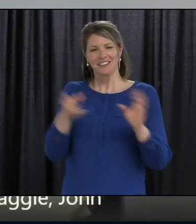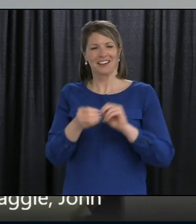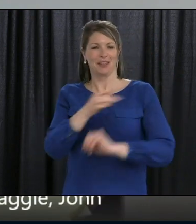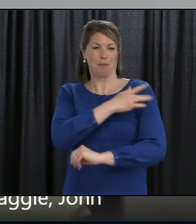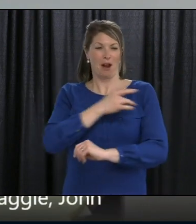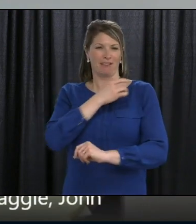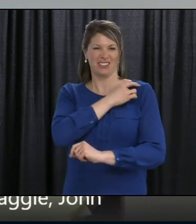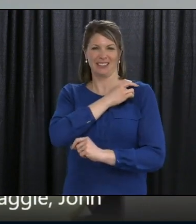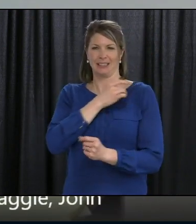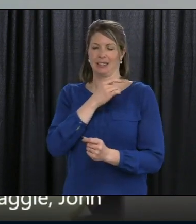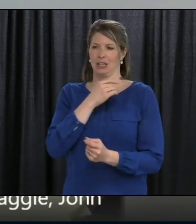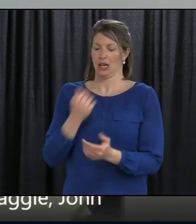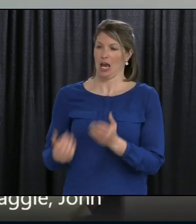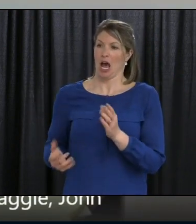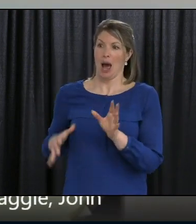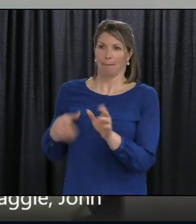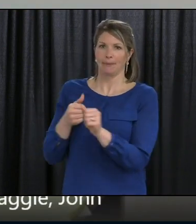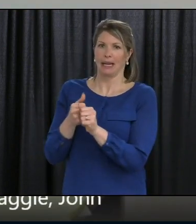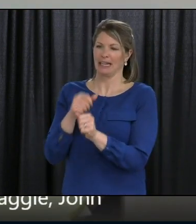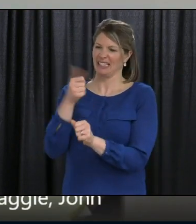of this morning was